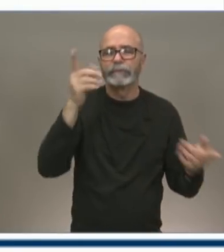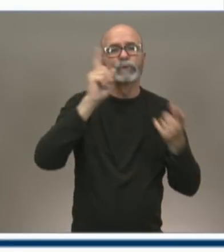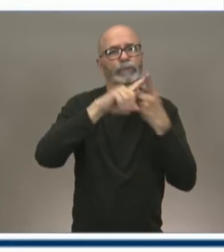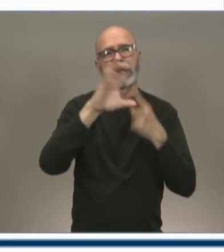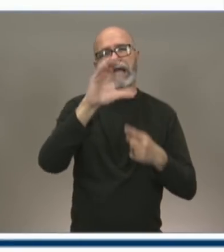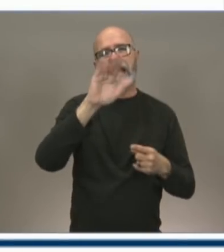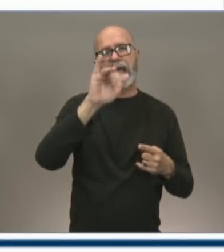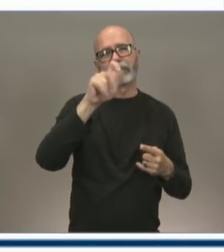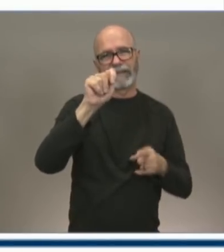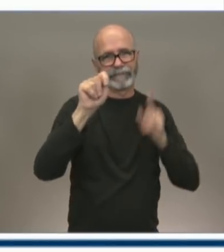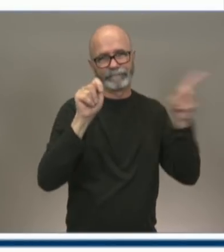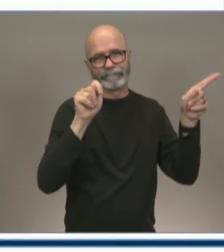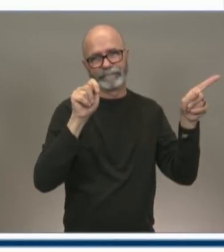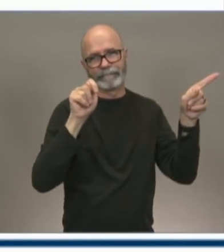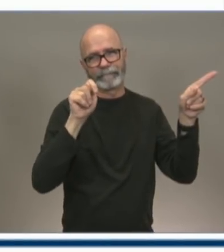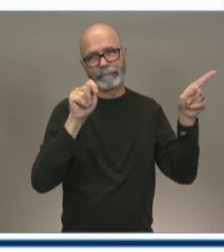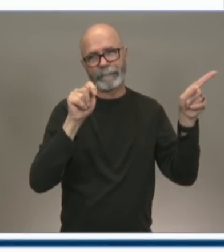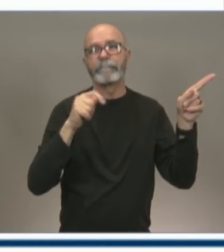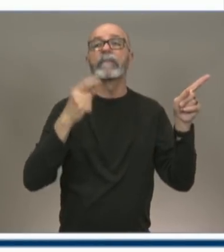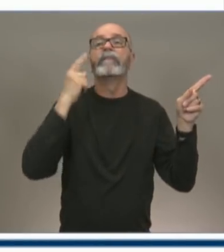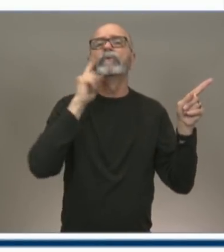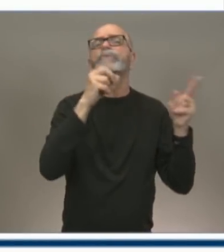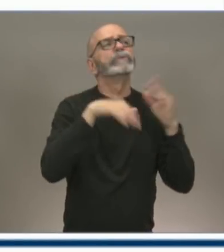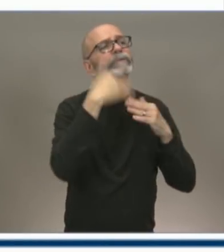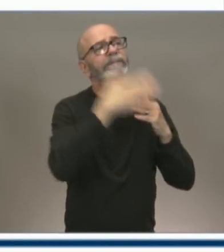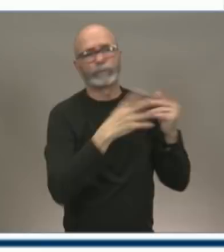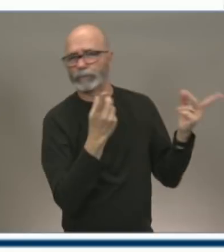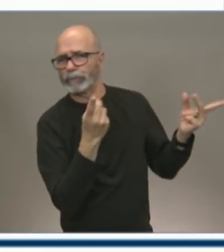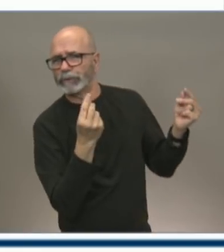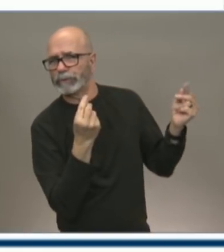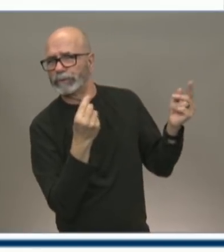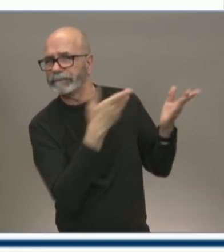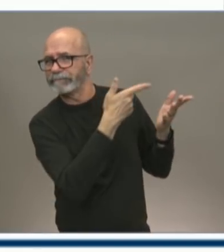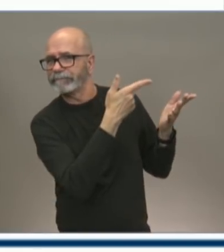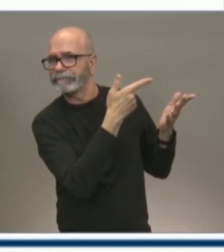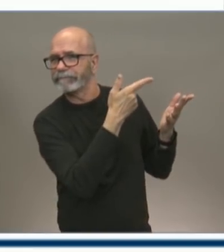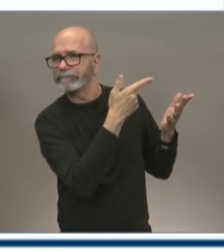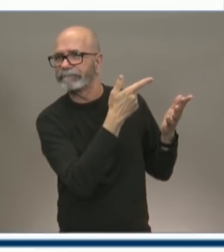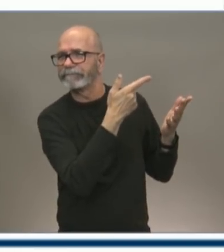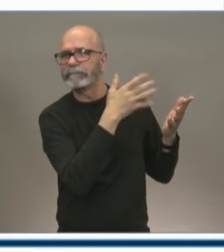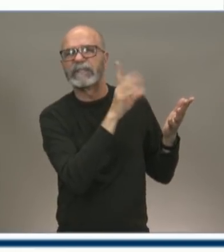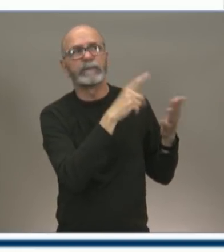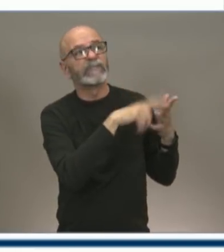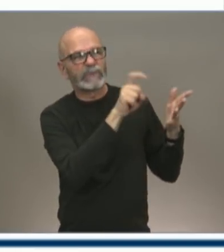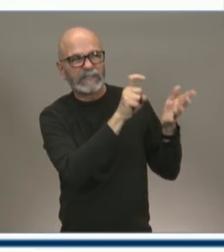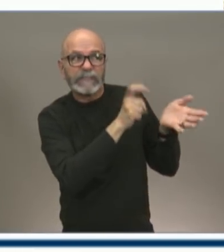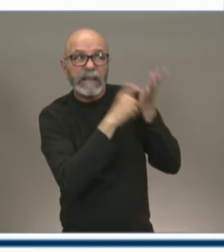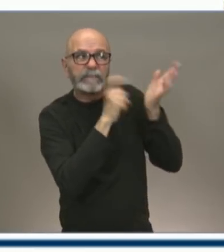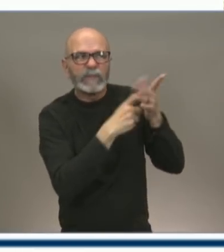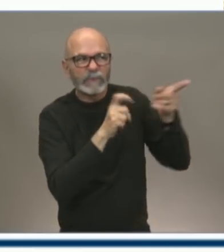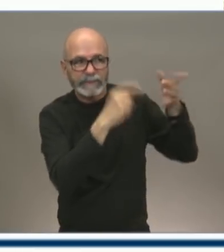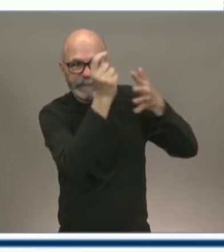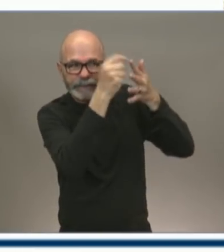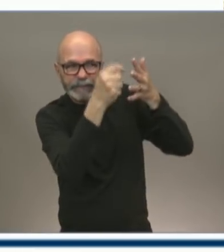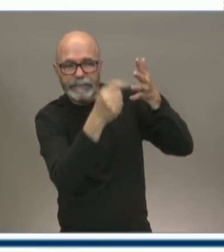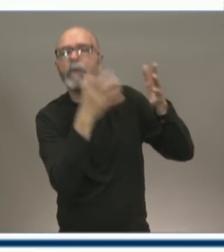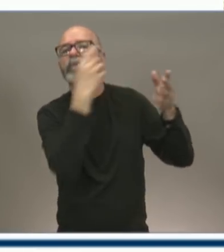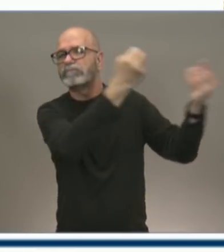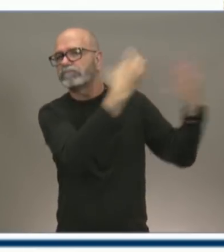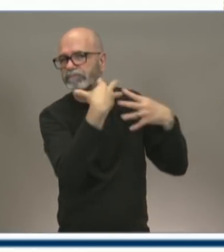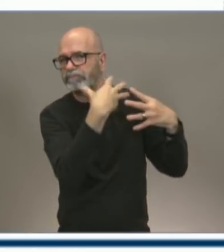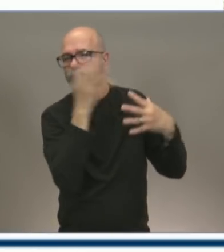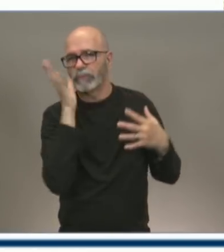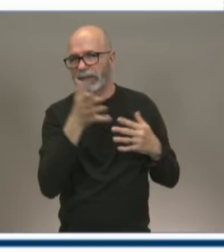on what next group of facilities go and quite frankly, where they're required. Next question will go to the Coast's